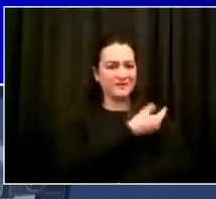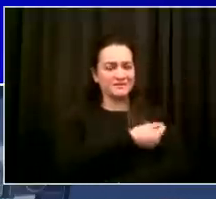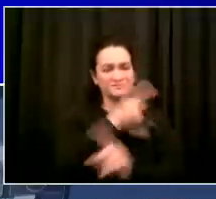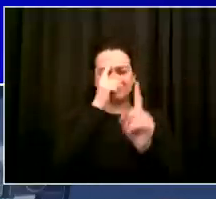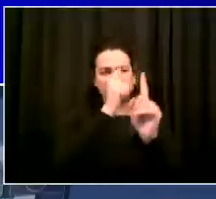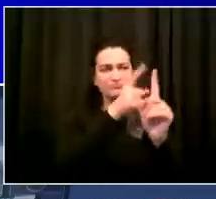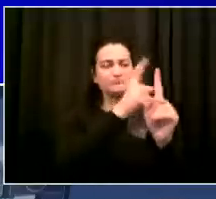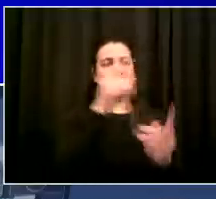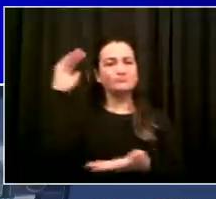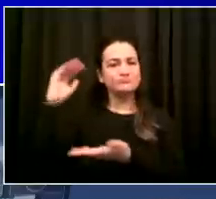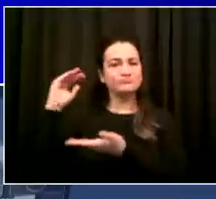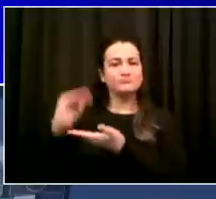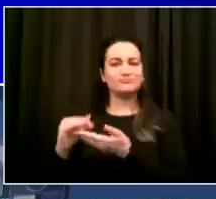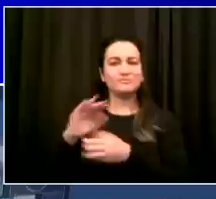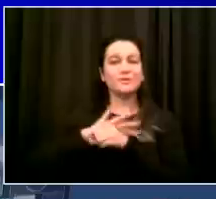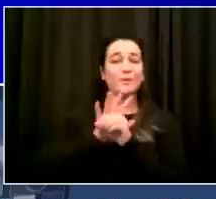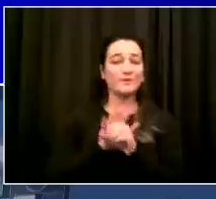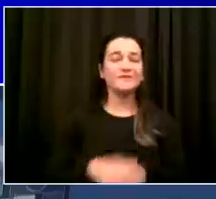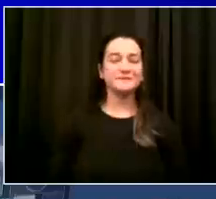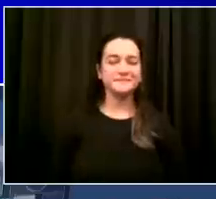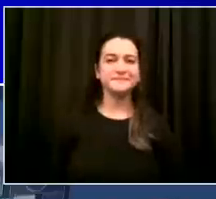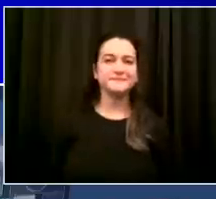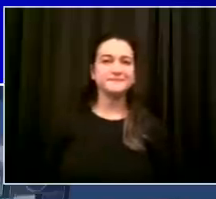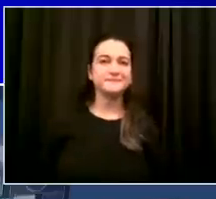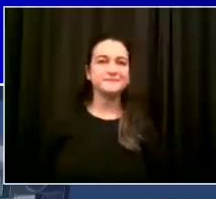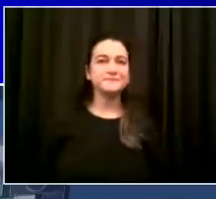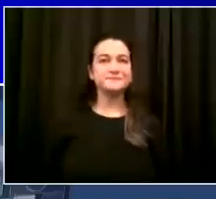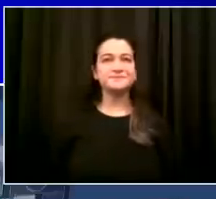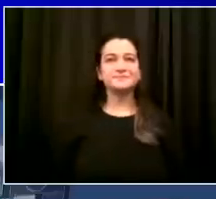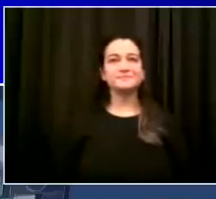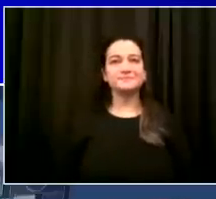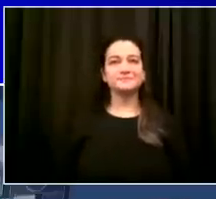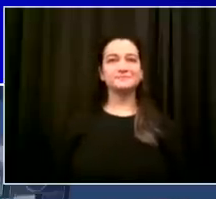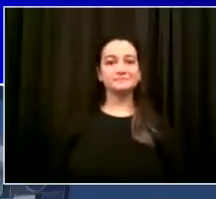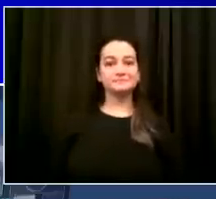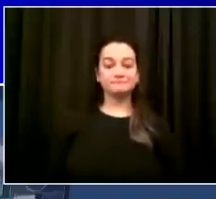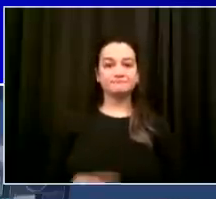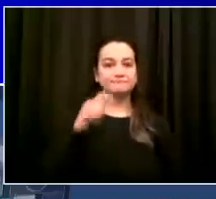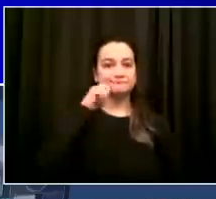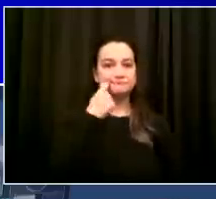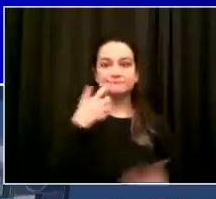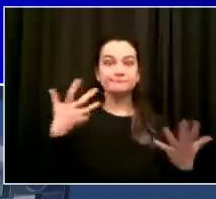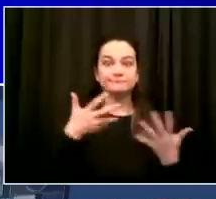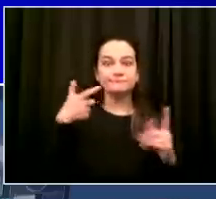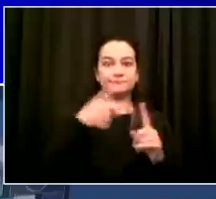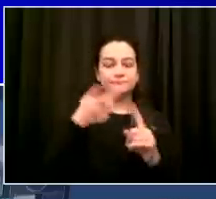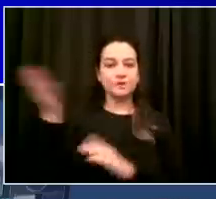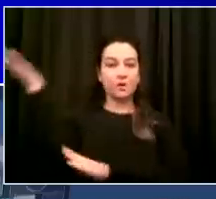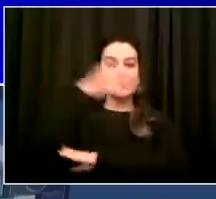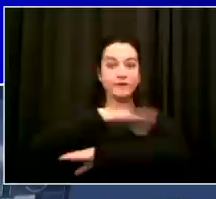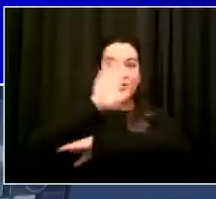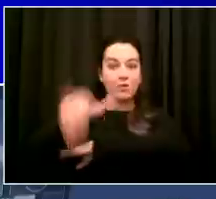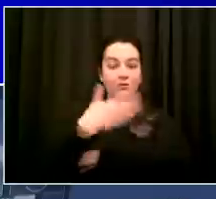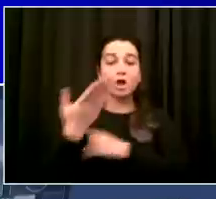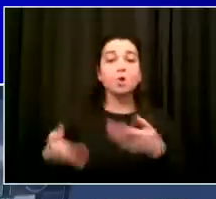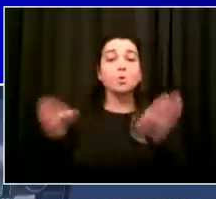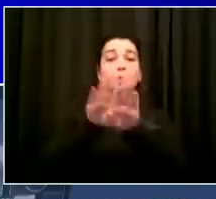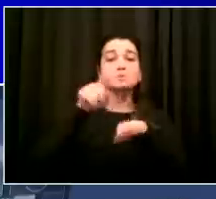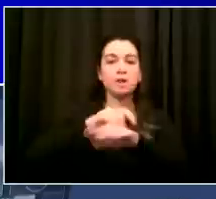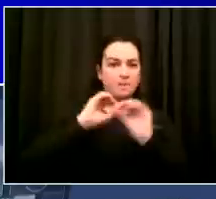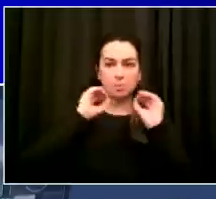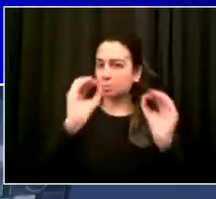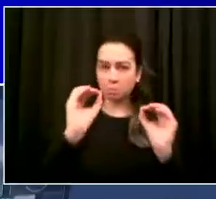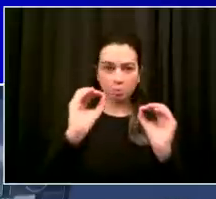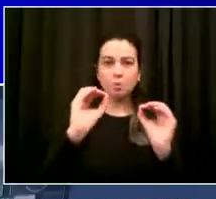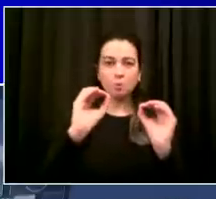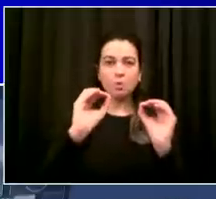health and hospitals. Our professionals will be out there at Citi Field. Tremendous capacity. We'll be